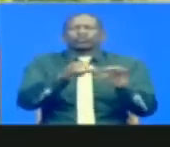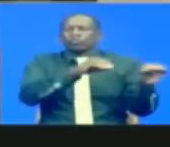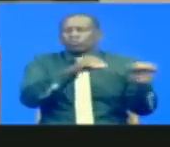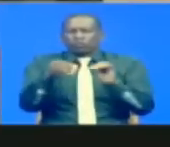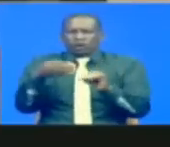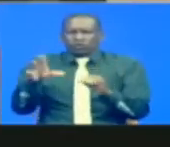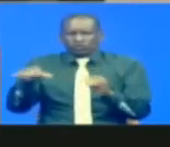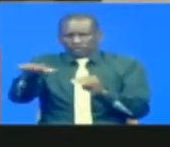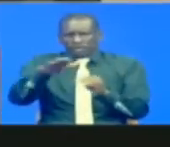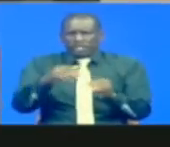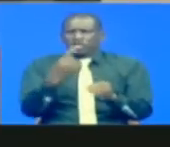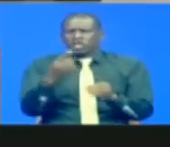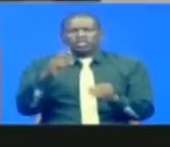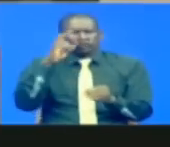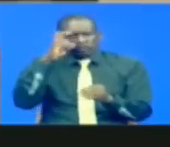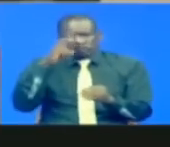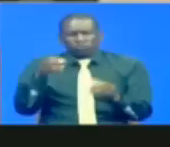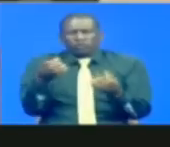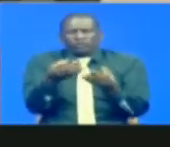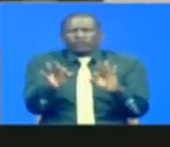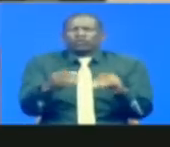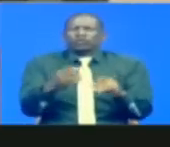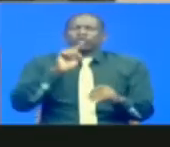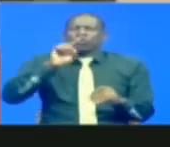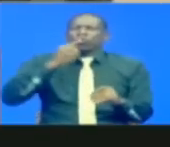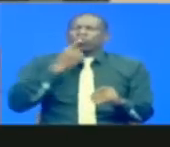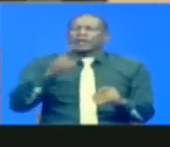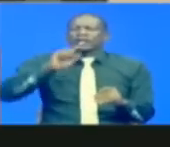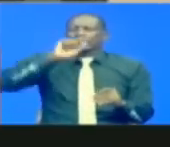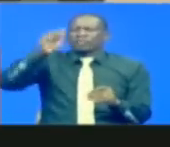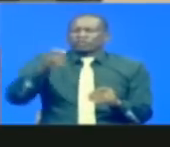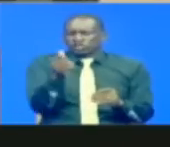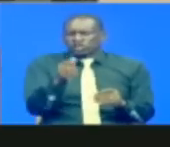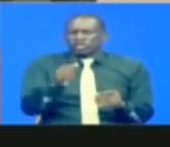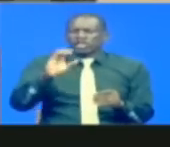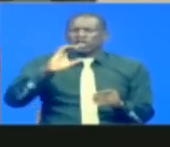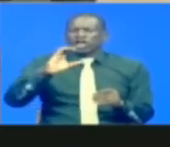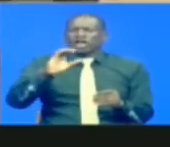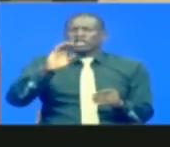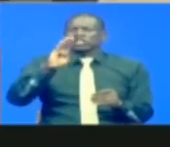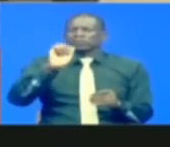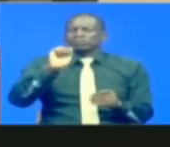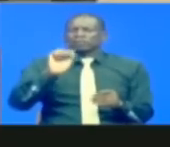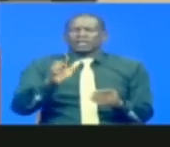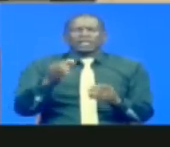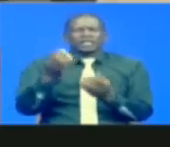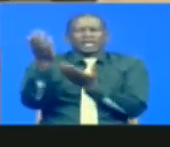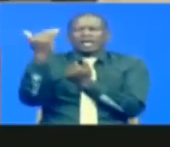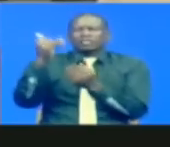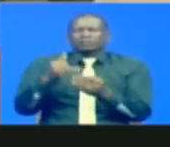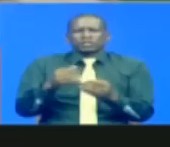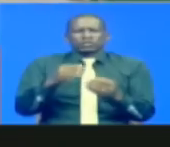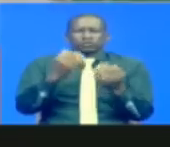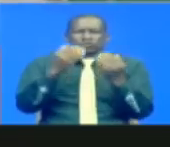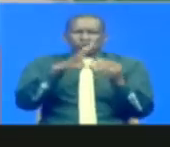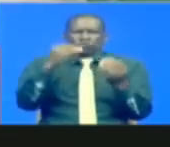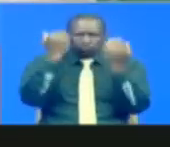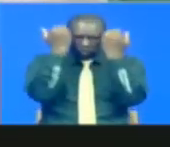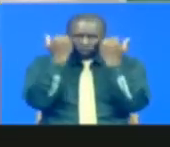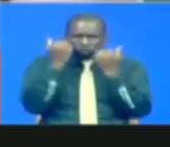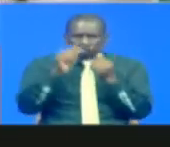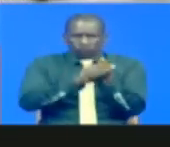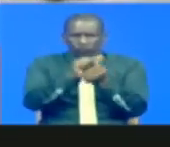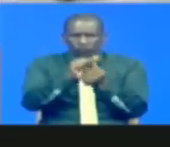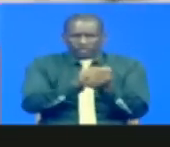suspects was released on a 100,000 shillings cash bail. They are expected to appear in court on Friday to take plea. Kevin